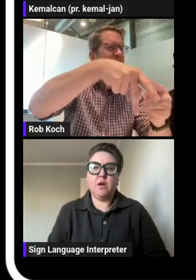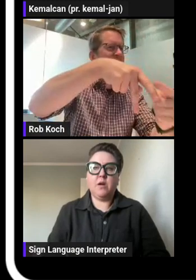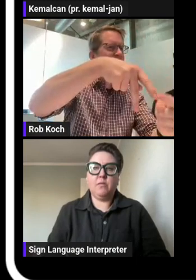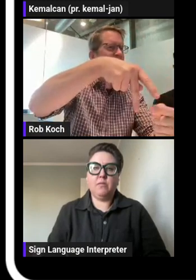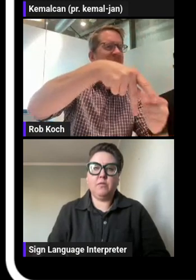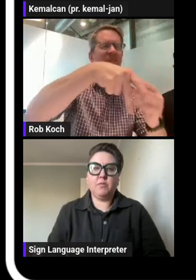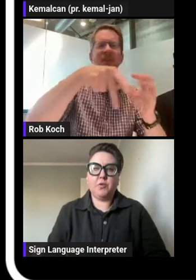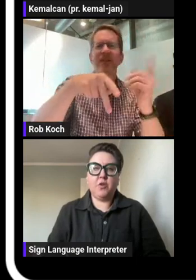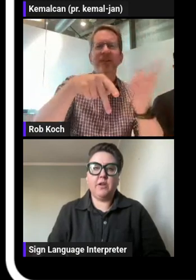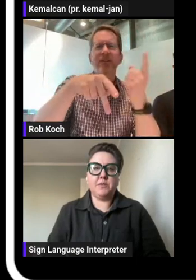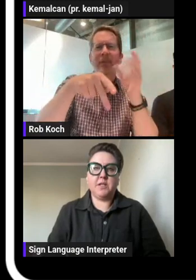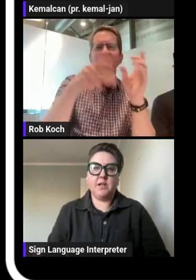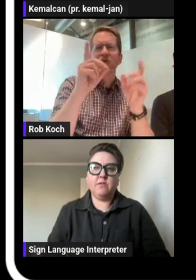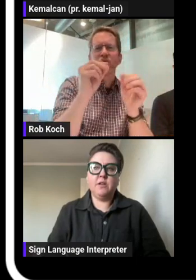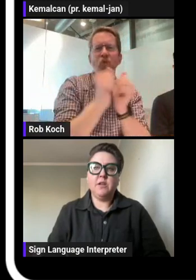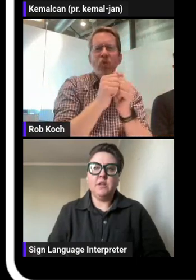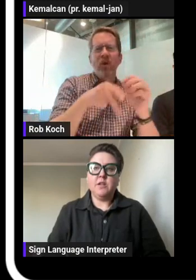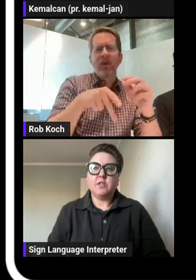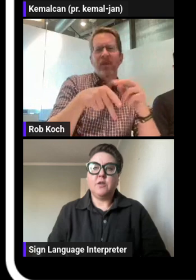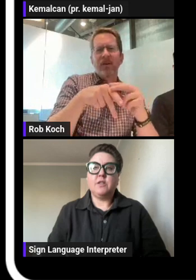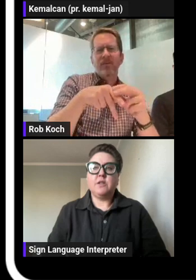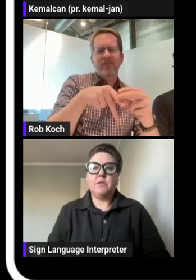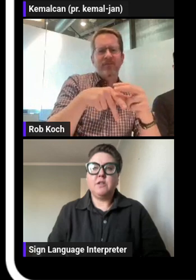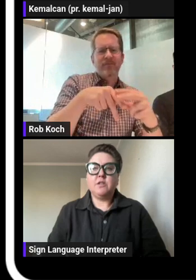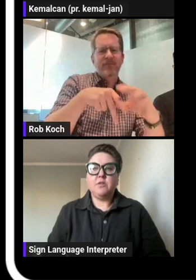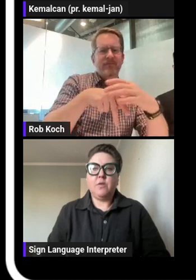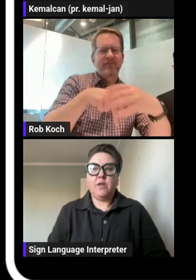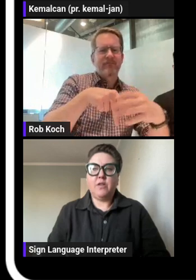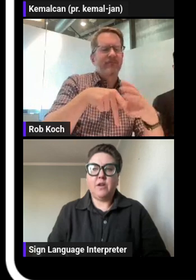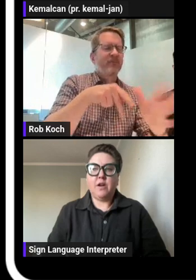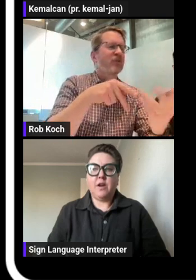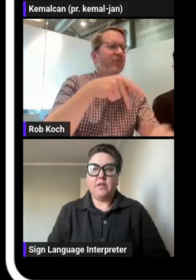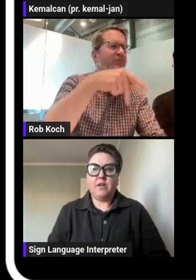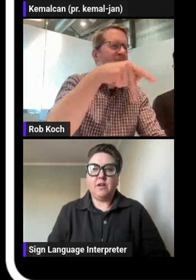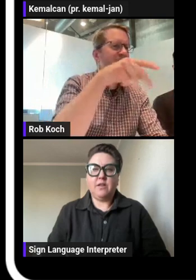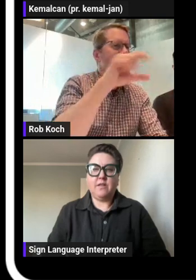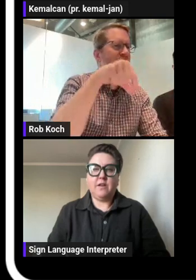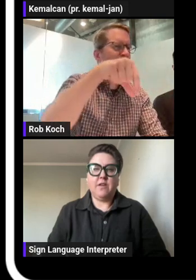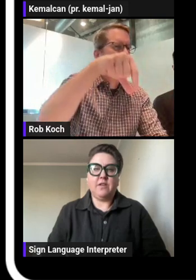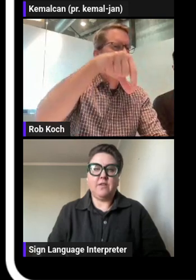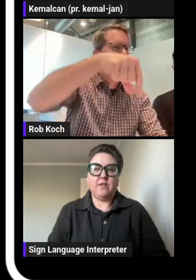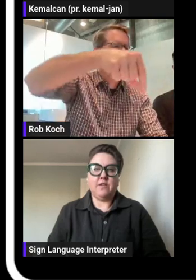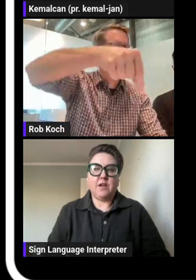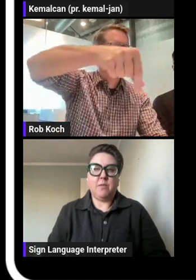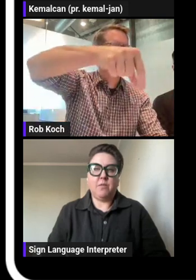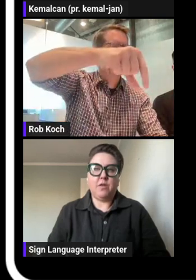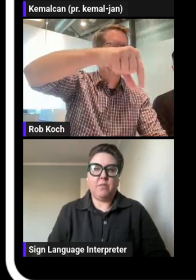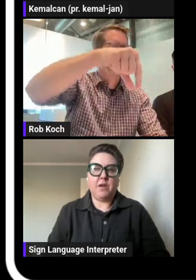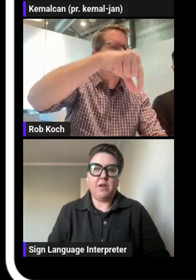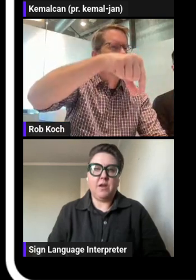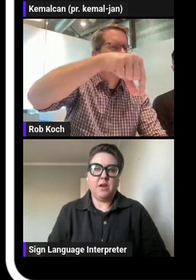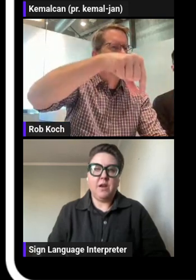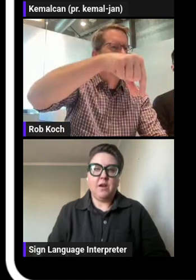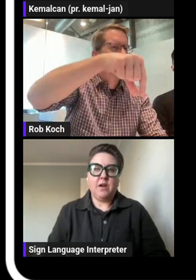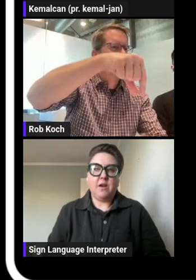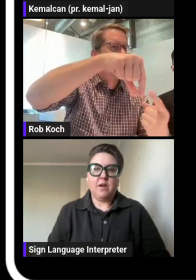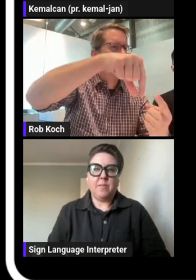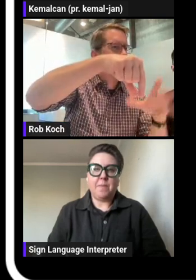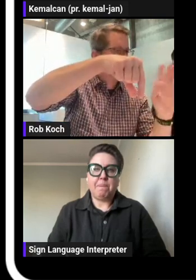just turn it upside down. So it's something to do with, I think this year it has a hard time with